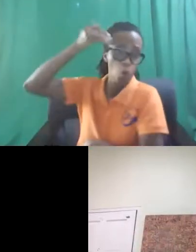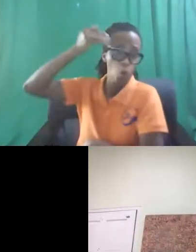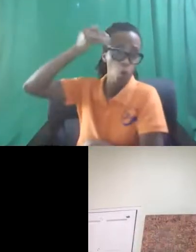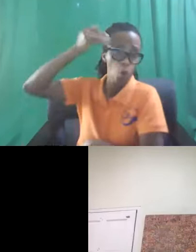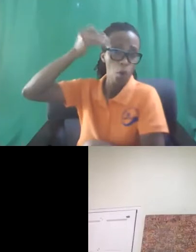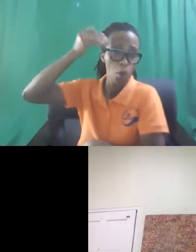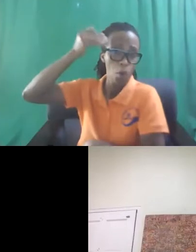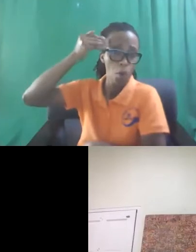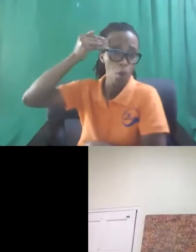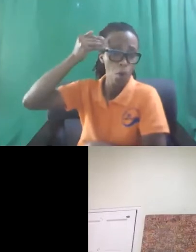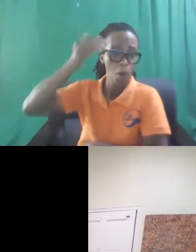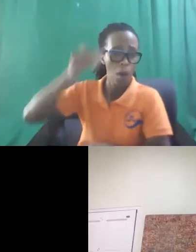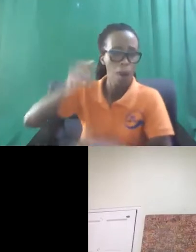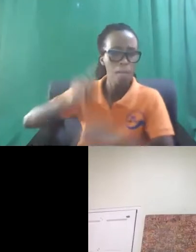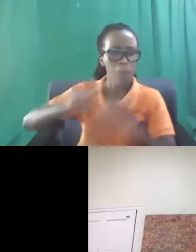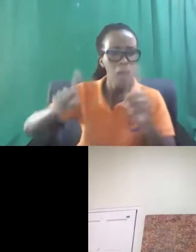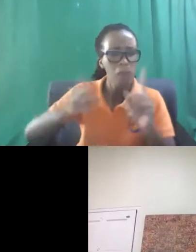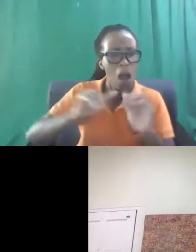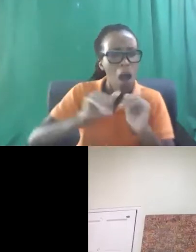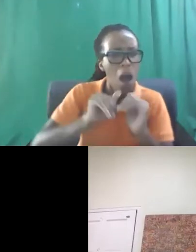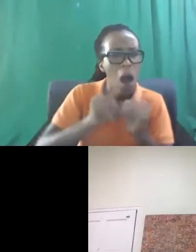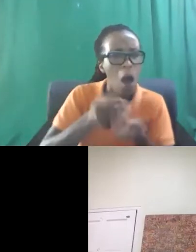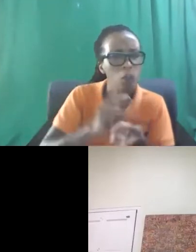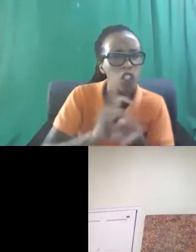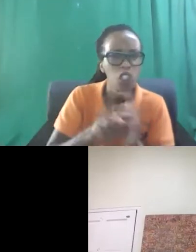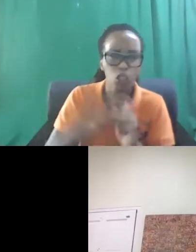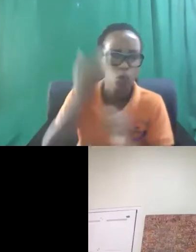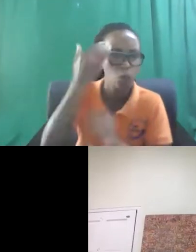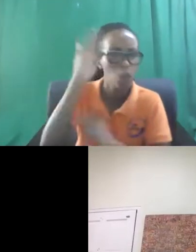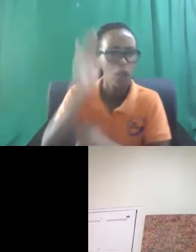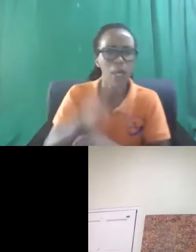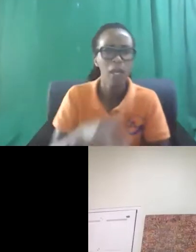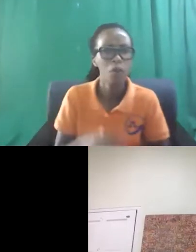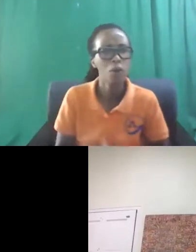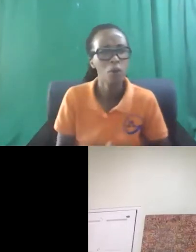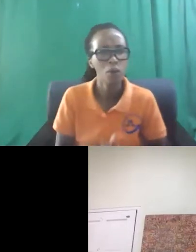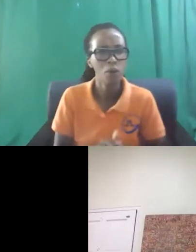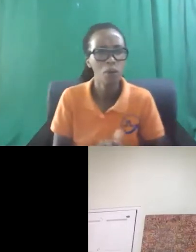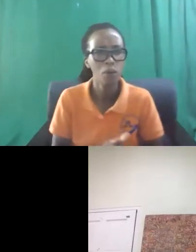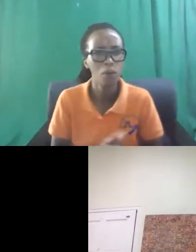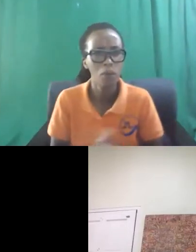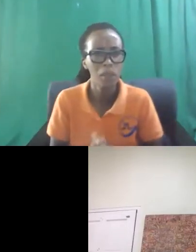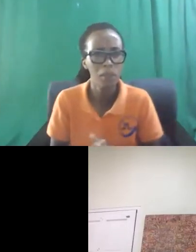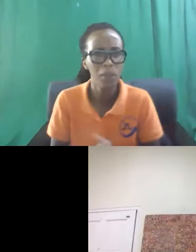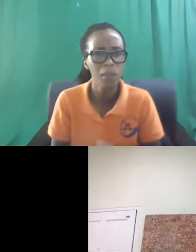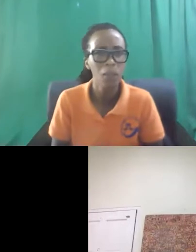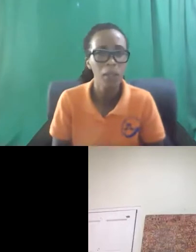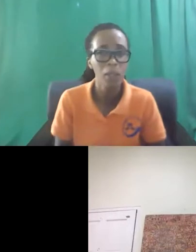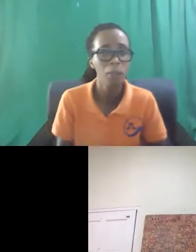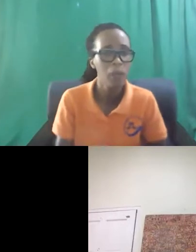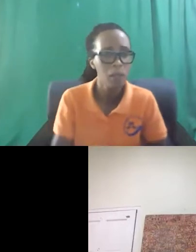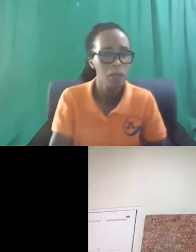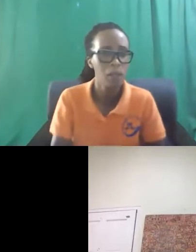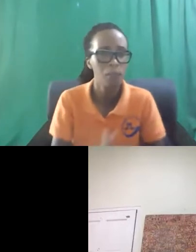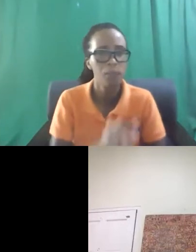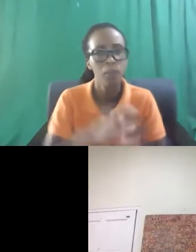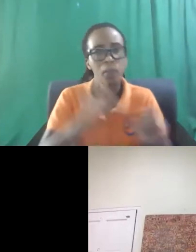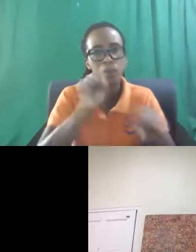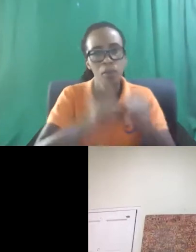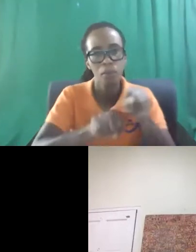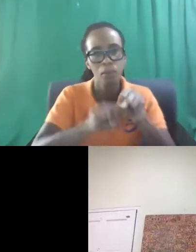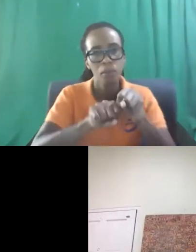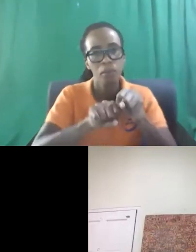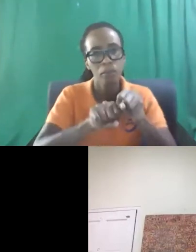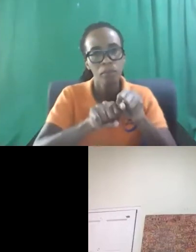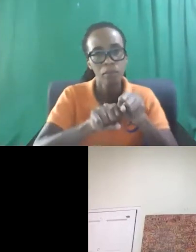might not even realize you know. Yeah. And do I have time for my second part, or shall I be quiet? You can go